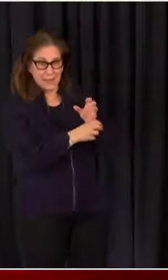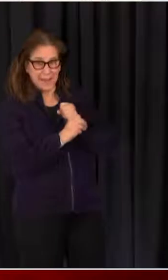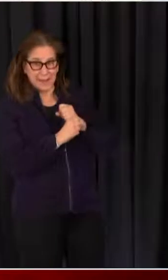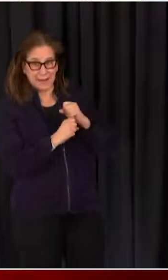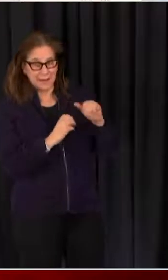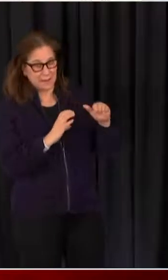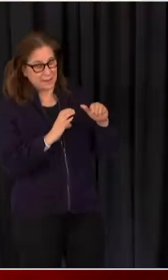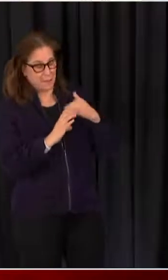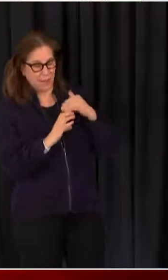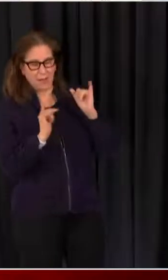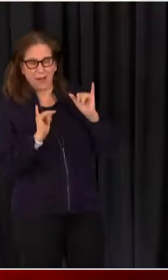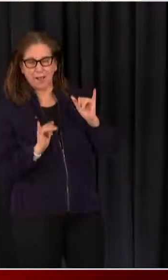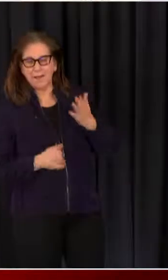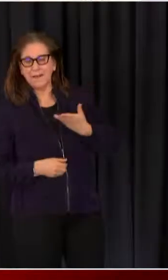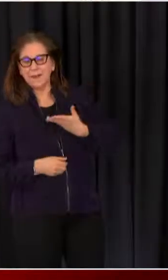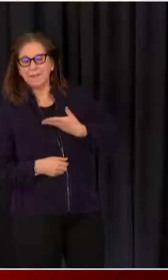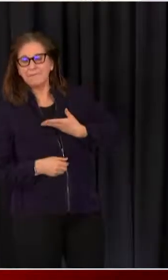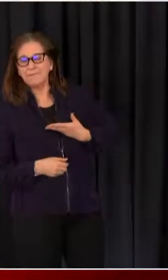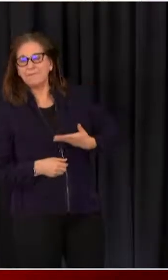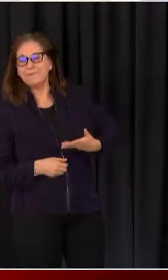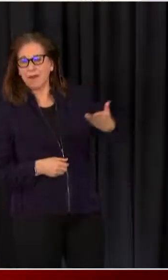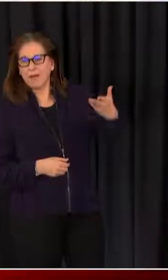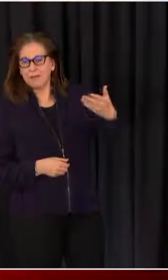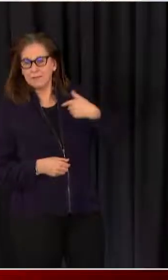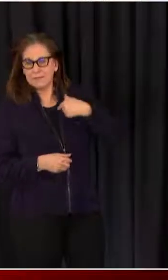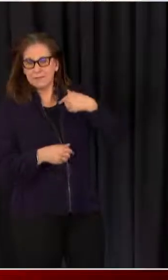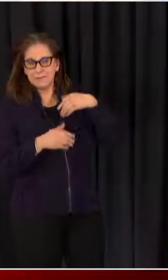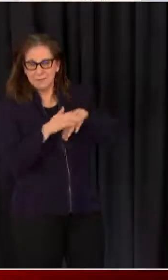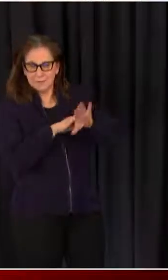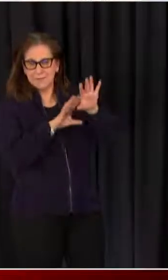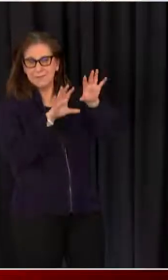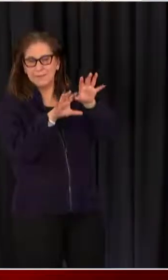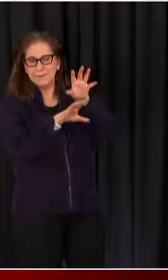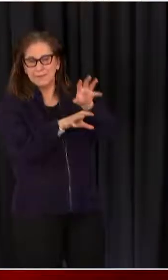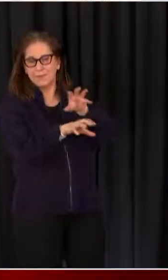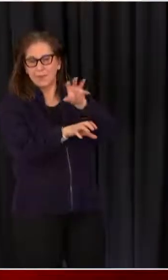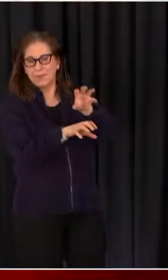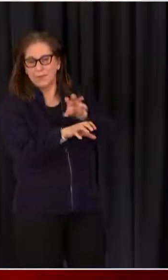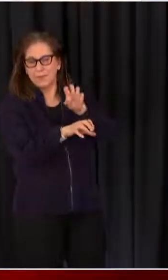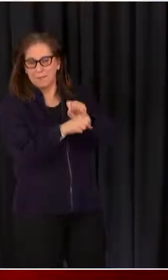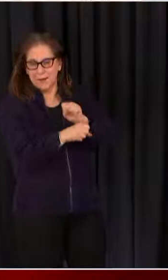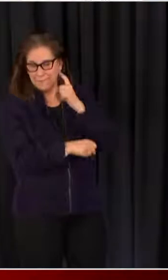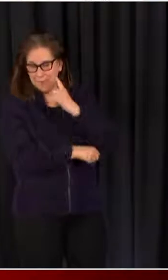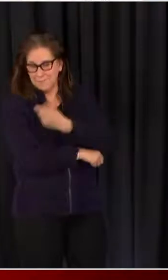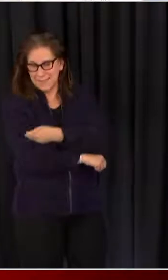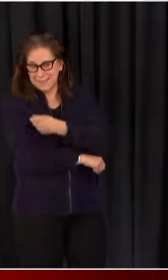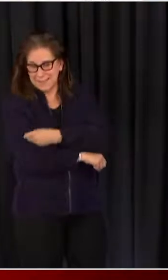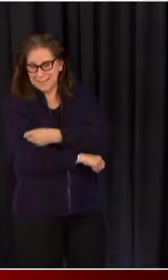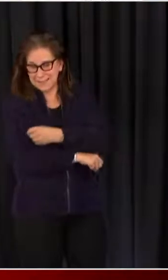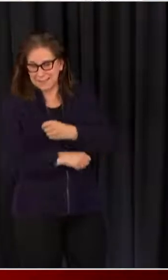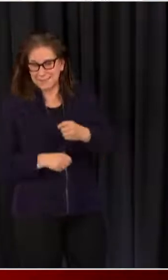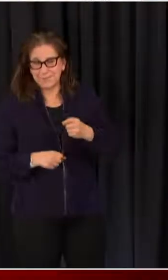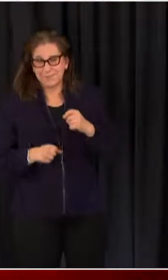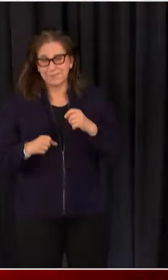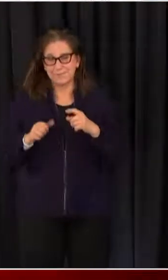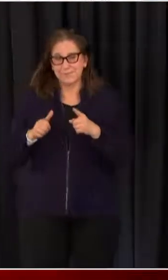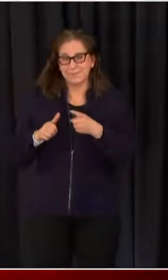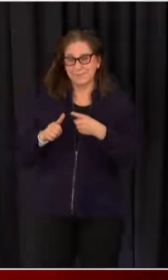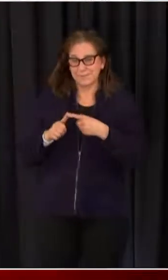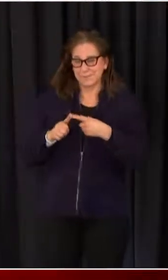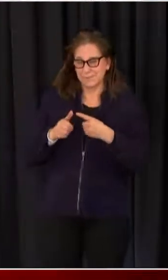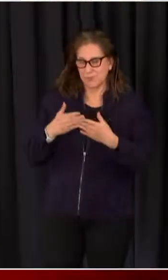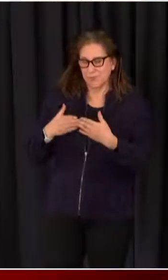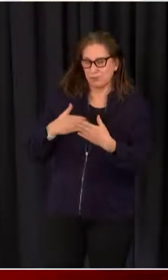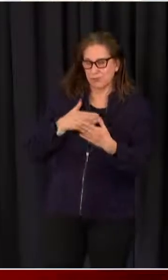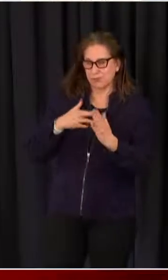invitation, or the email or the phone call or the text, the invitation to make your appointment, you'll see some similar